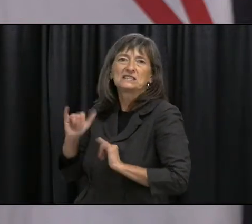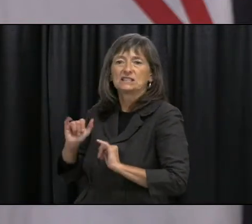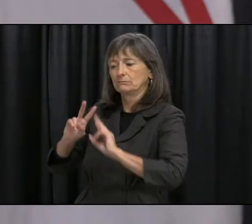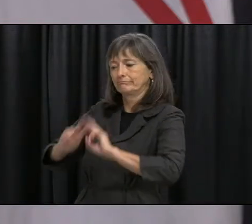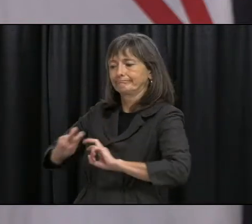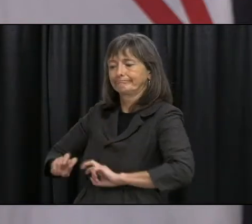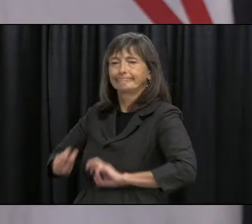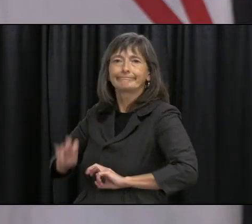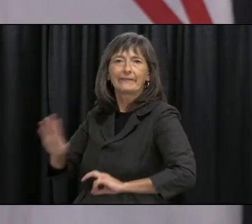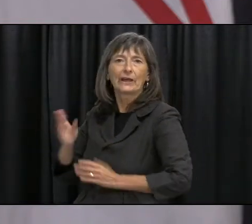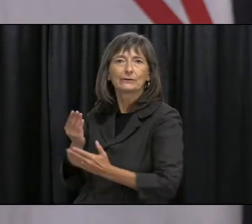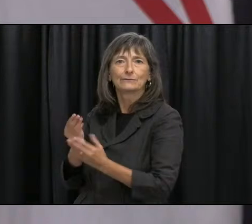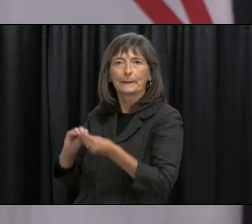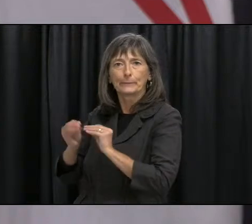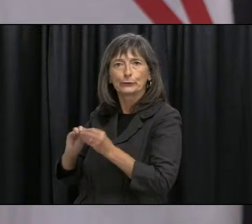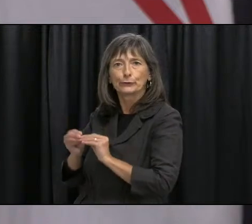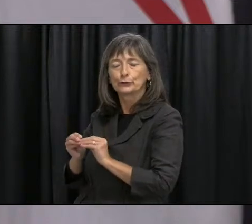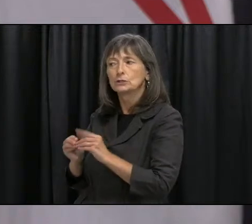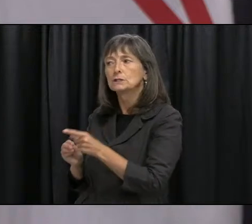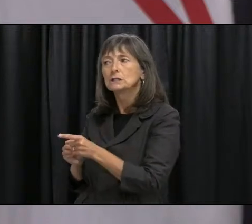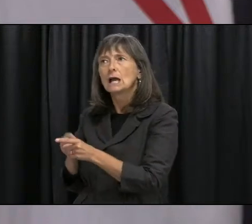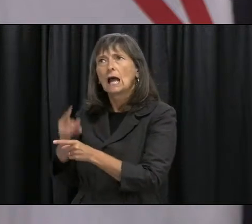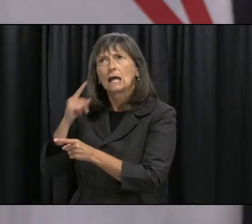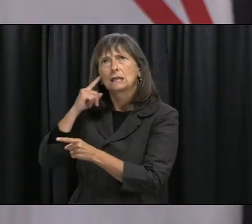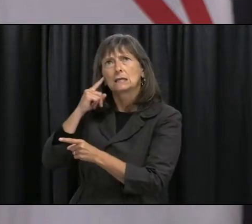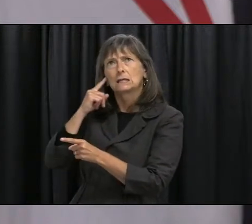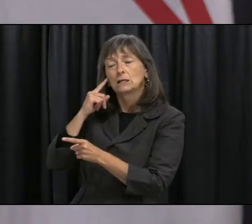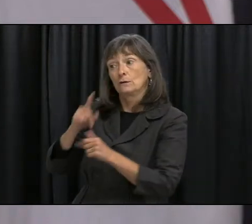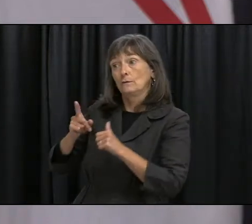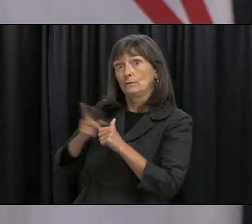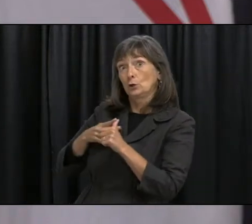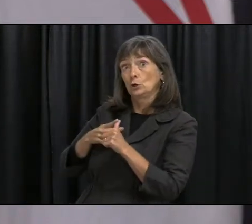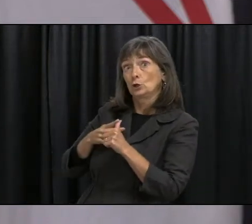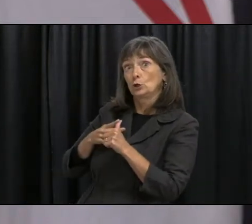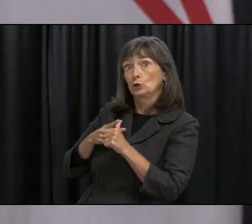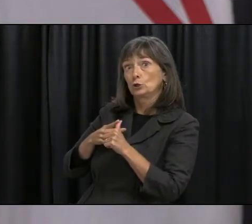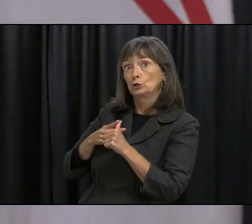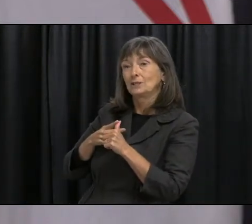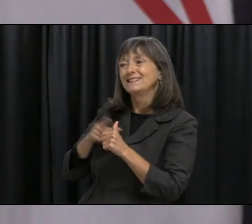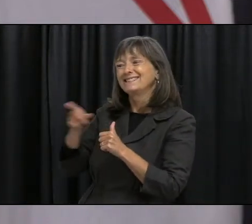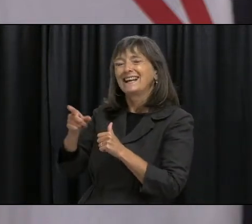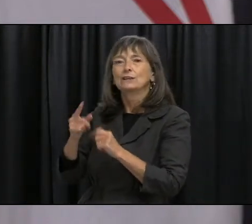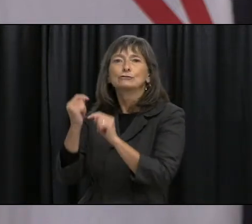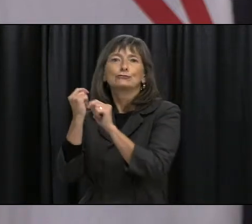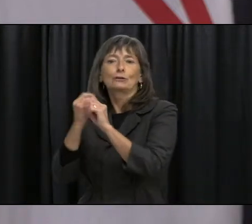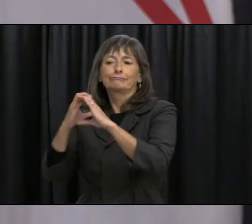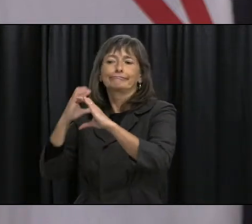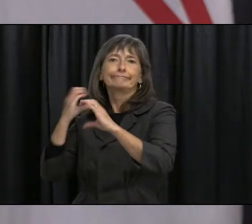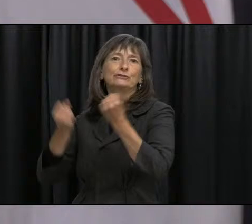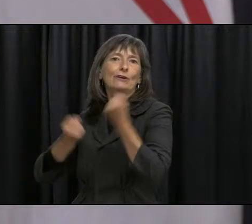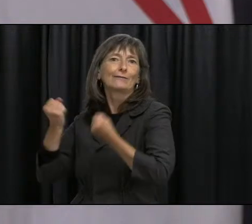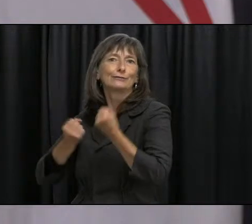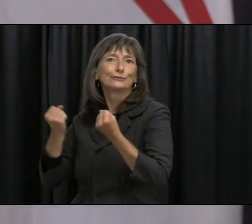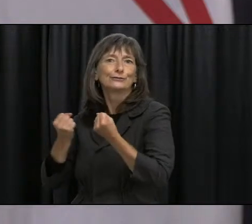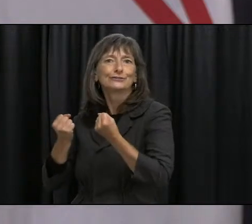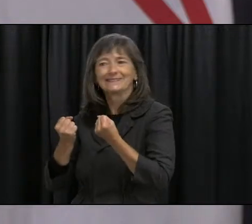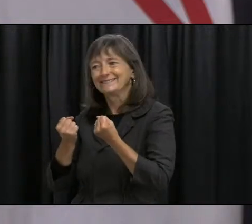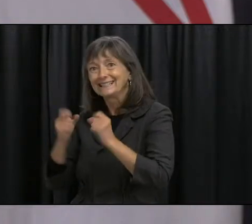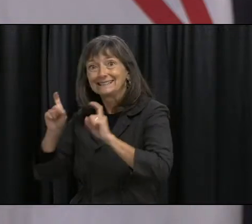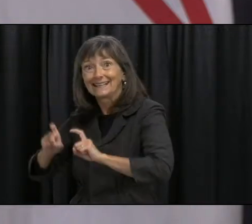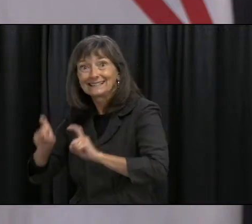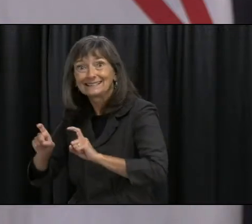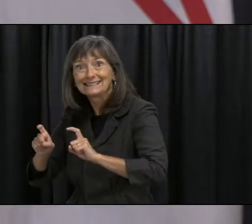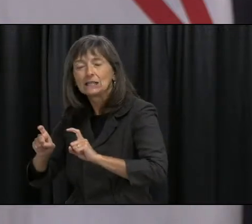I understand they did a lot of testing initially of long-haul truck drivers and didn't have any cases in that